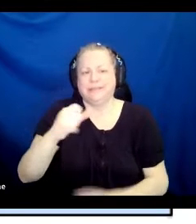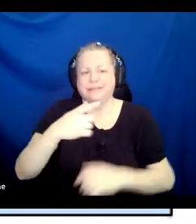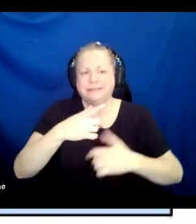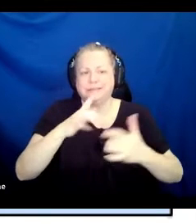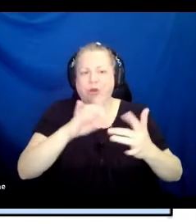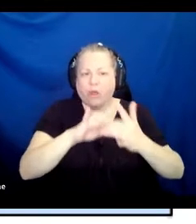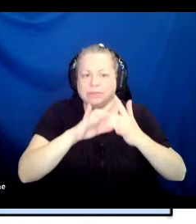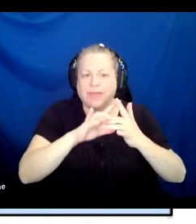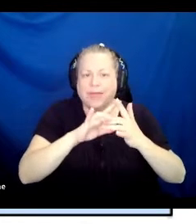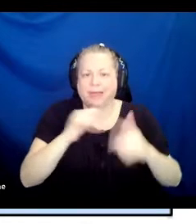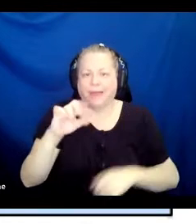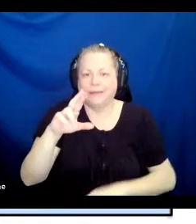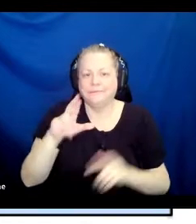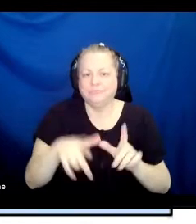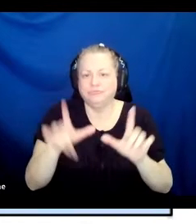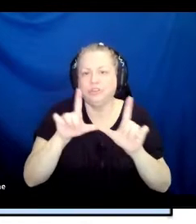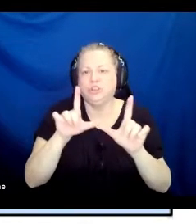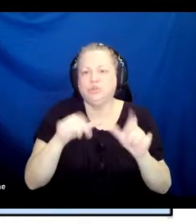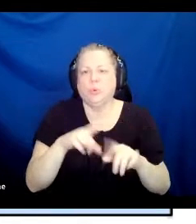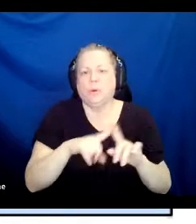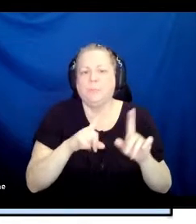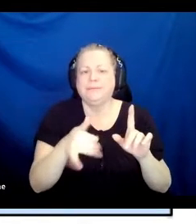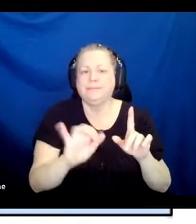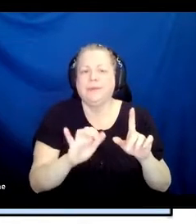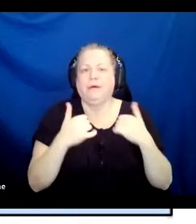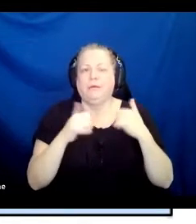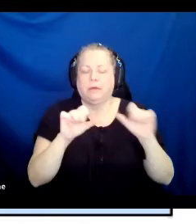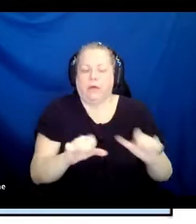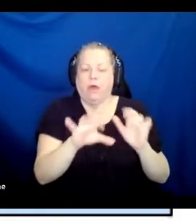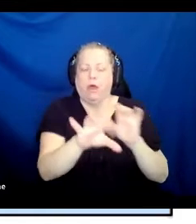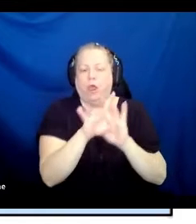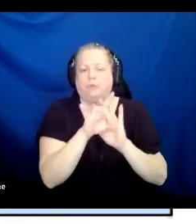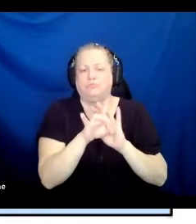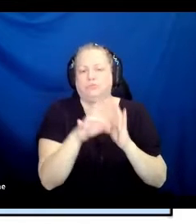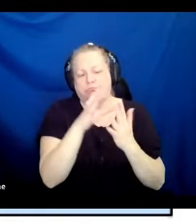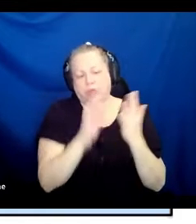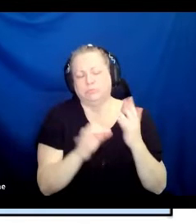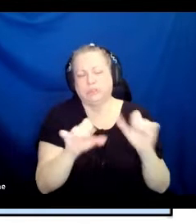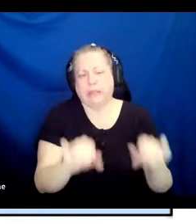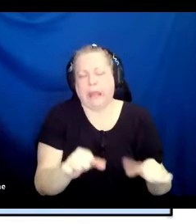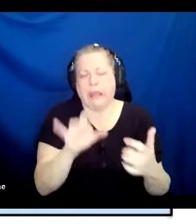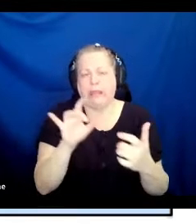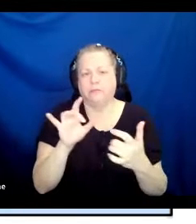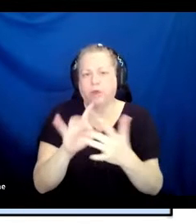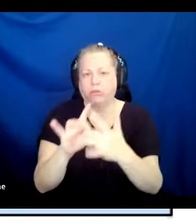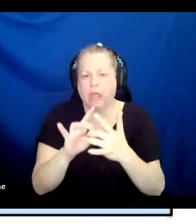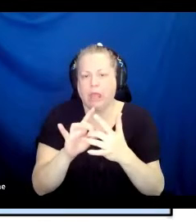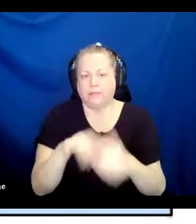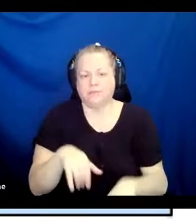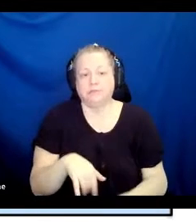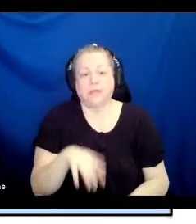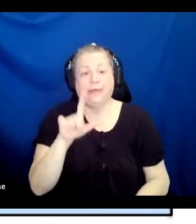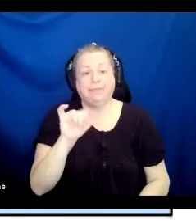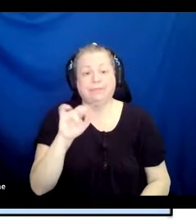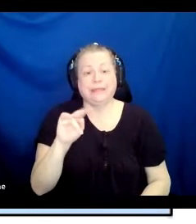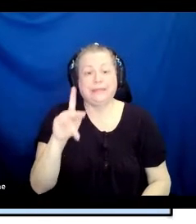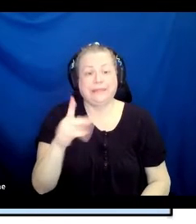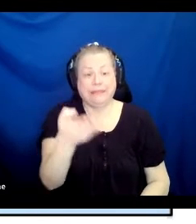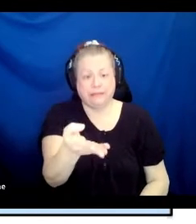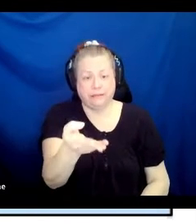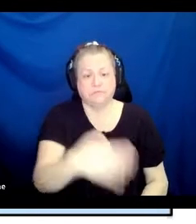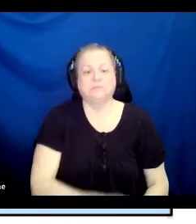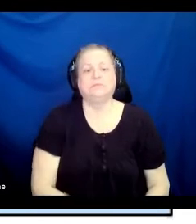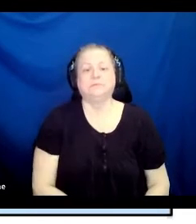will still have an option to submit their renewal online. And the link for the e-submission is right